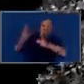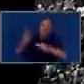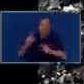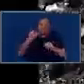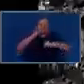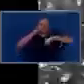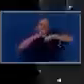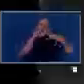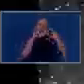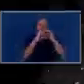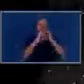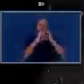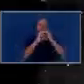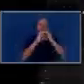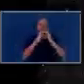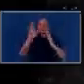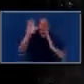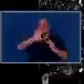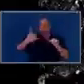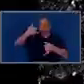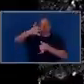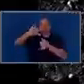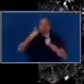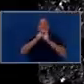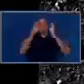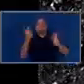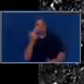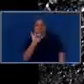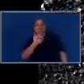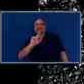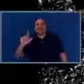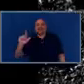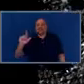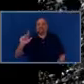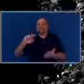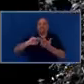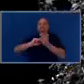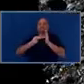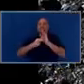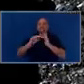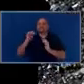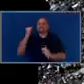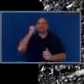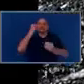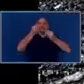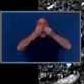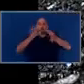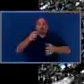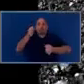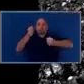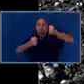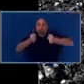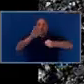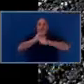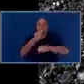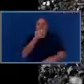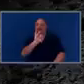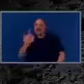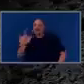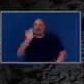of a hill. So dropping a car on the hill is not going to move the hill. So no.